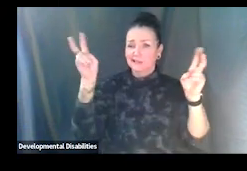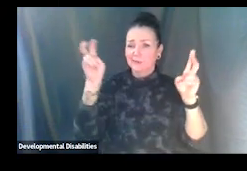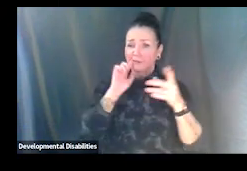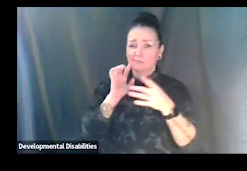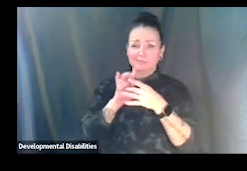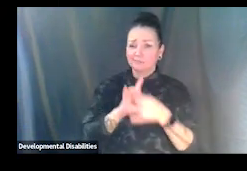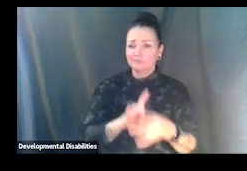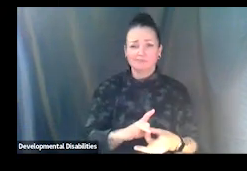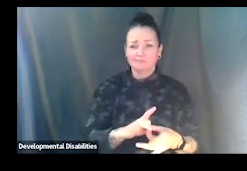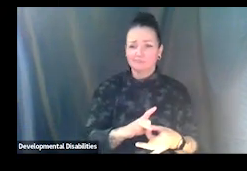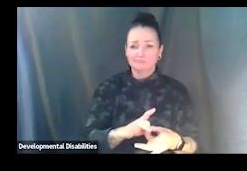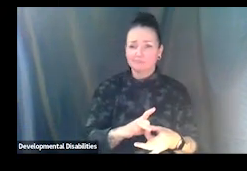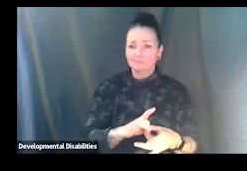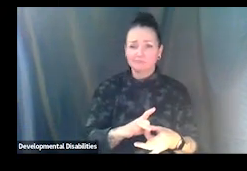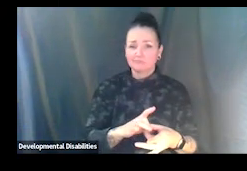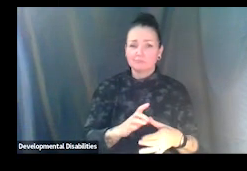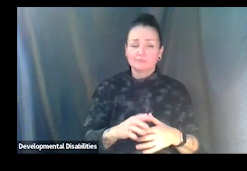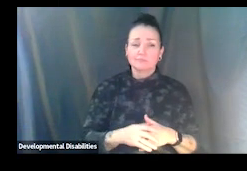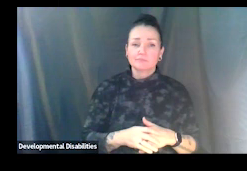I'll be talking about.